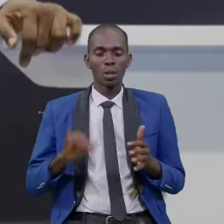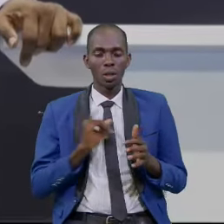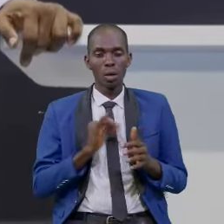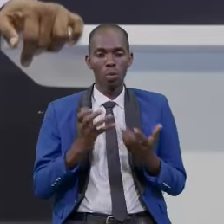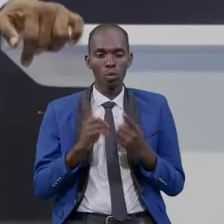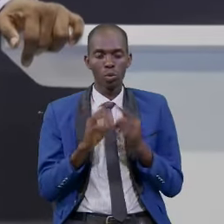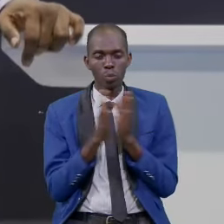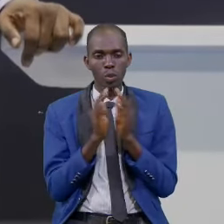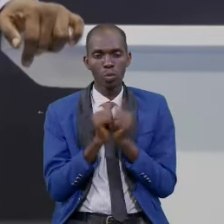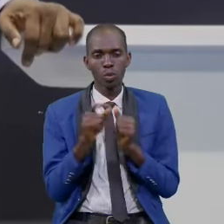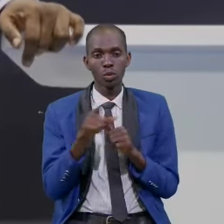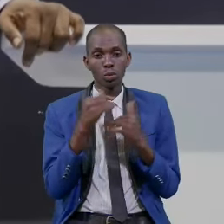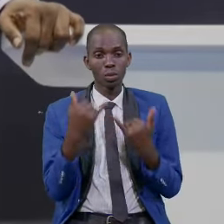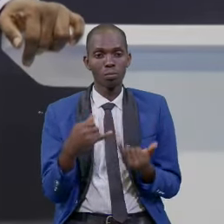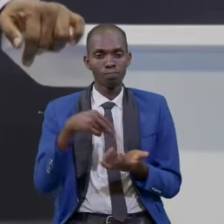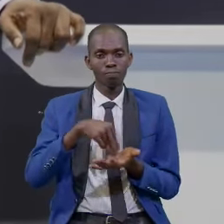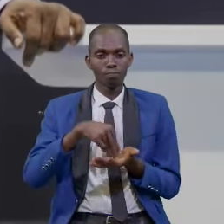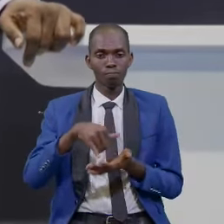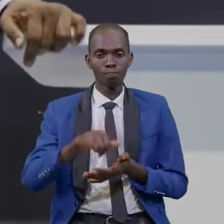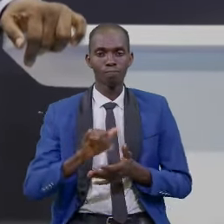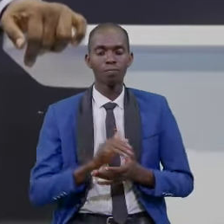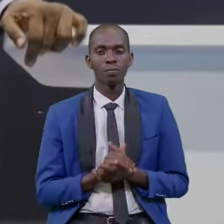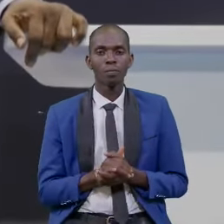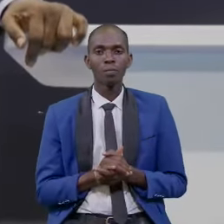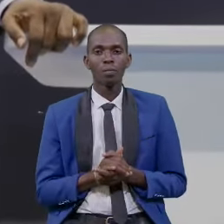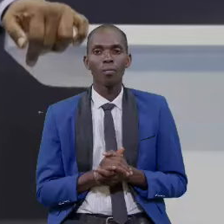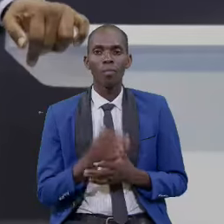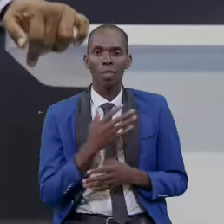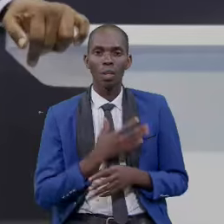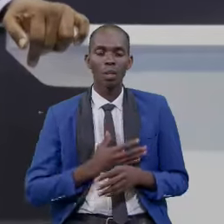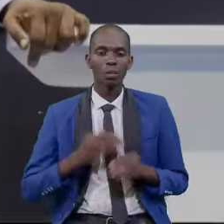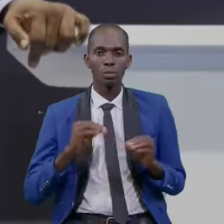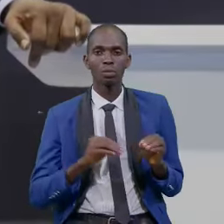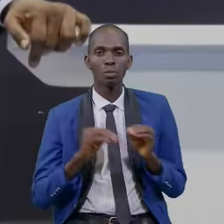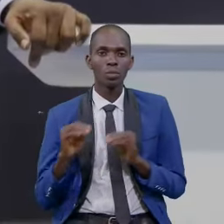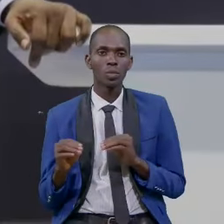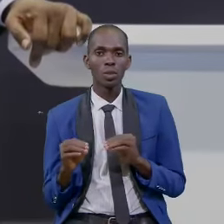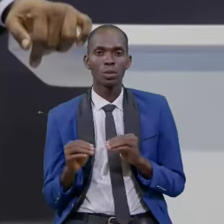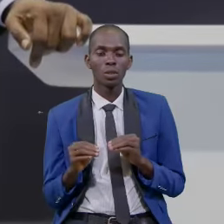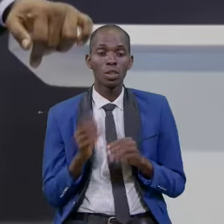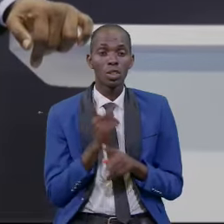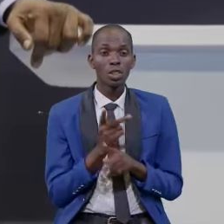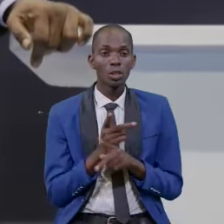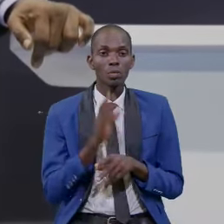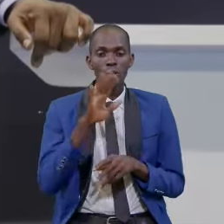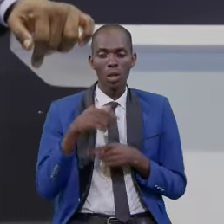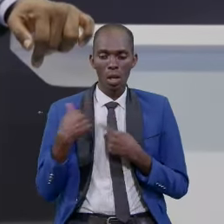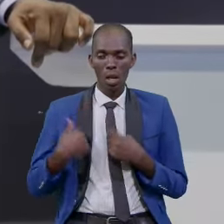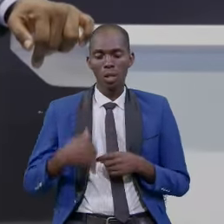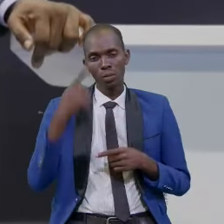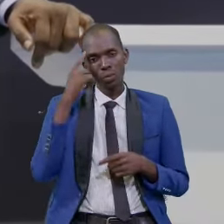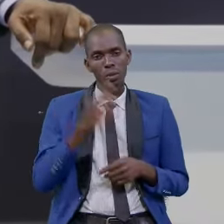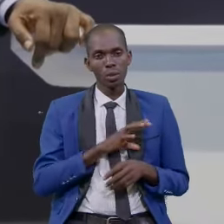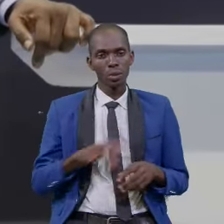Keep on standing. Keep on raising the hand. And keep your heart for Christ. You have now come to